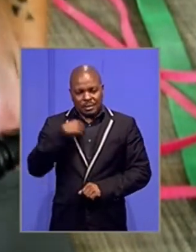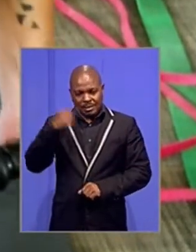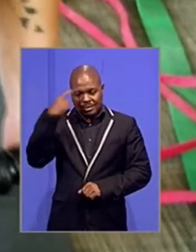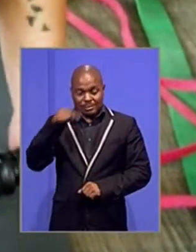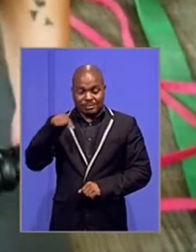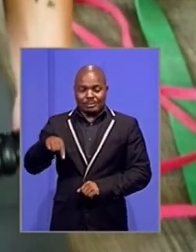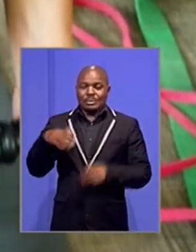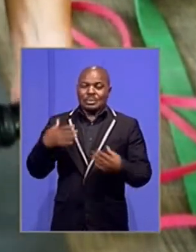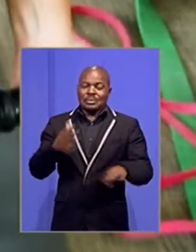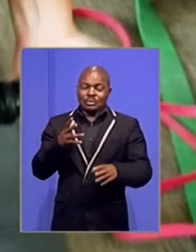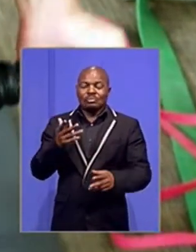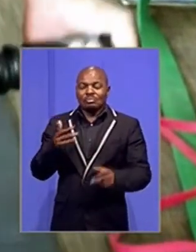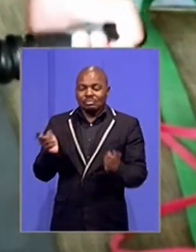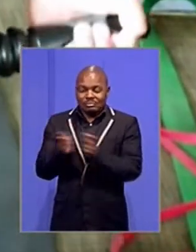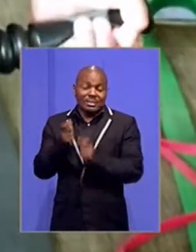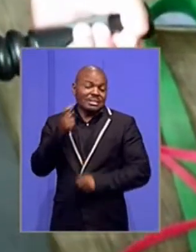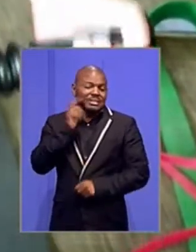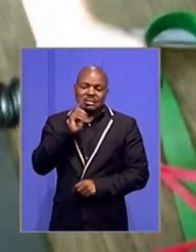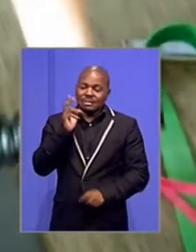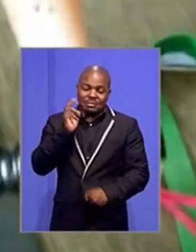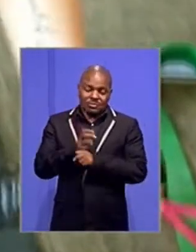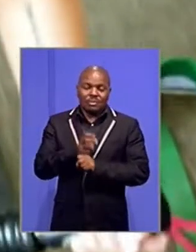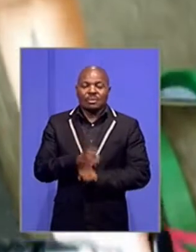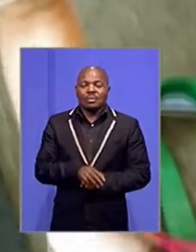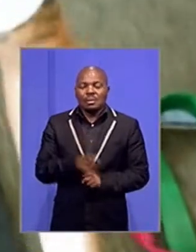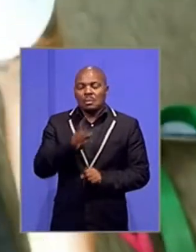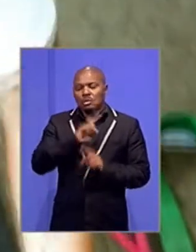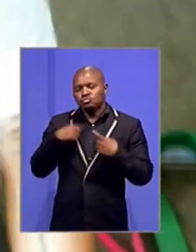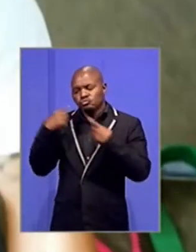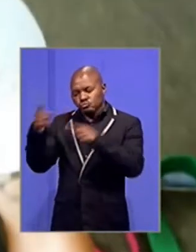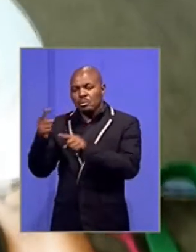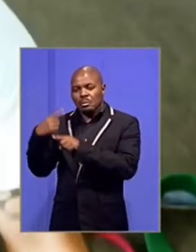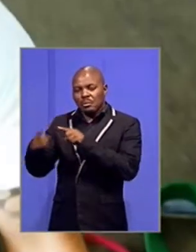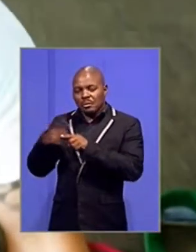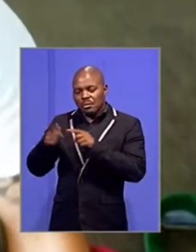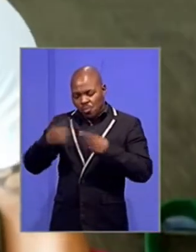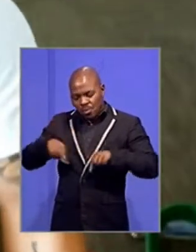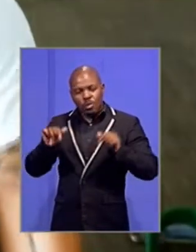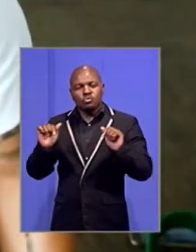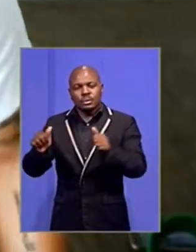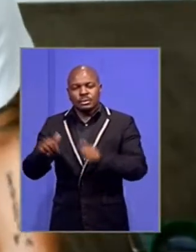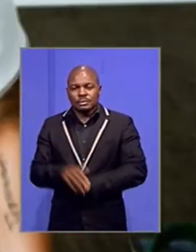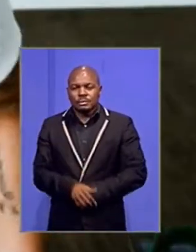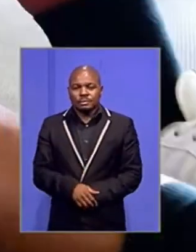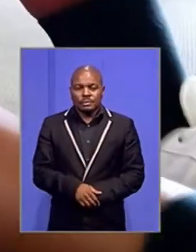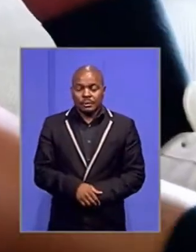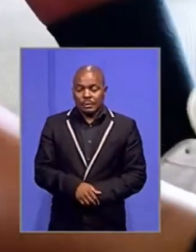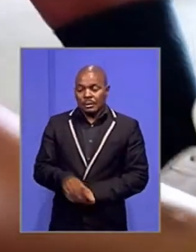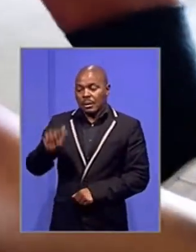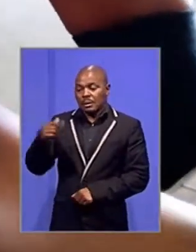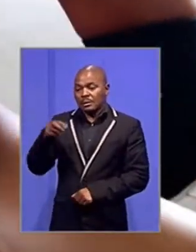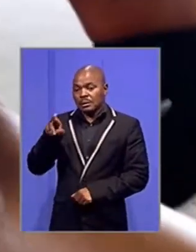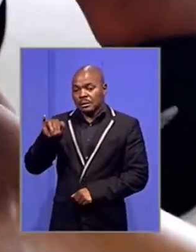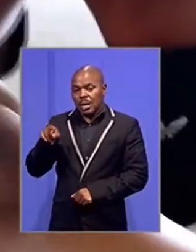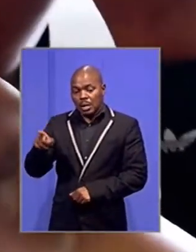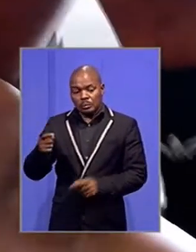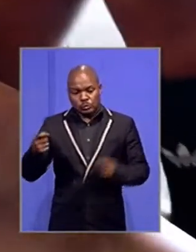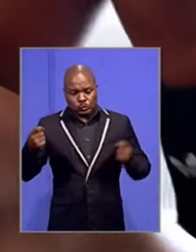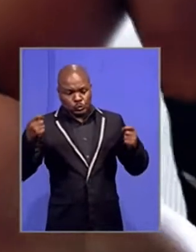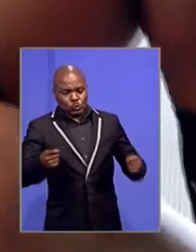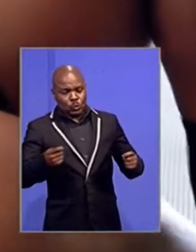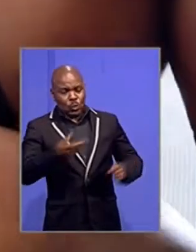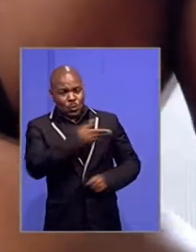pretty tough game and we're going to go out there and play, but I think we're ready for it. Algeria se naha e matla papading ya